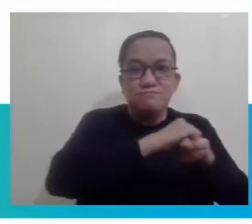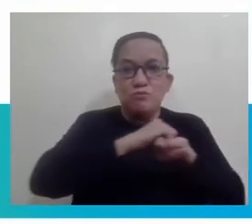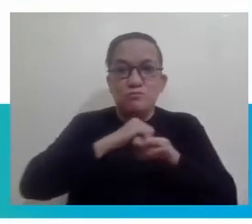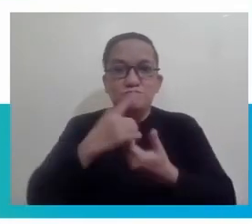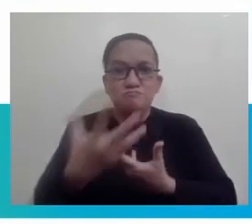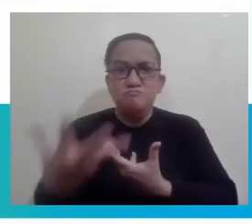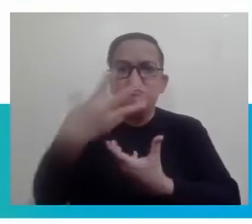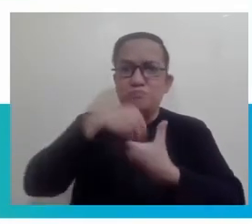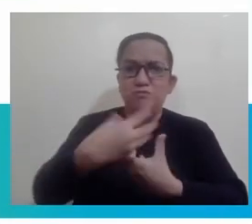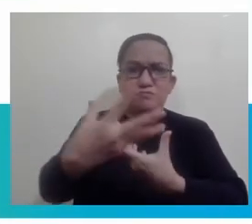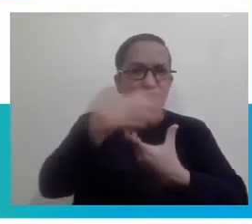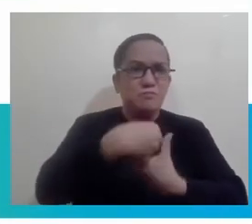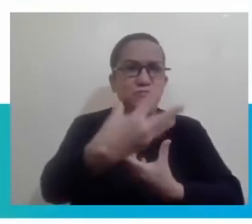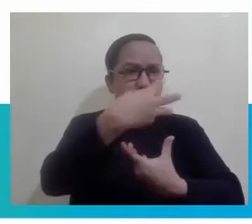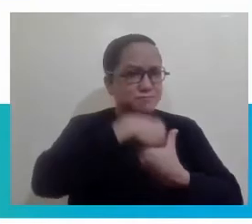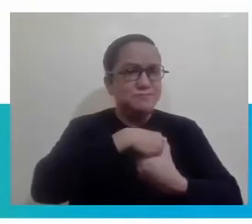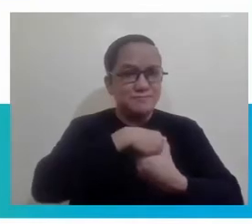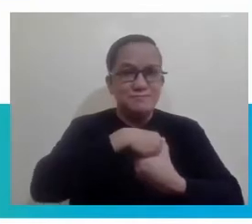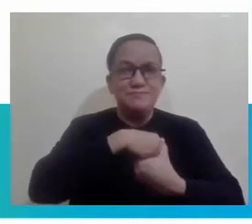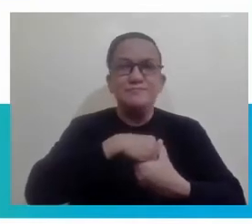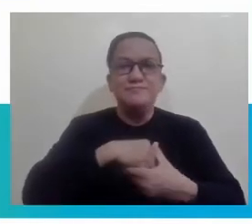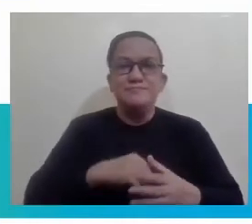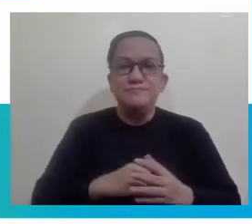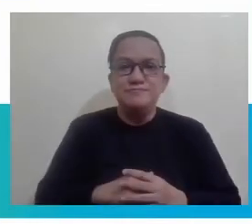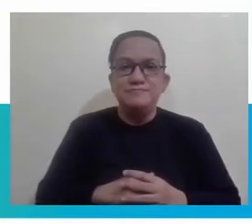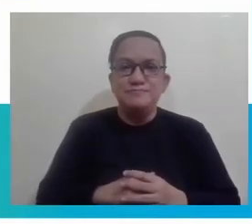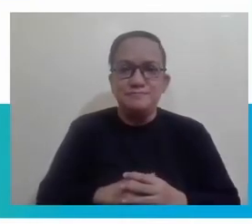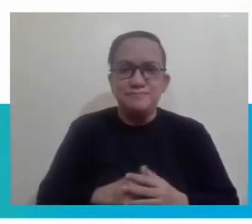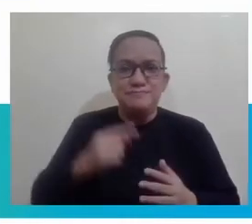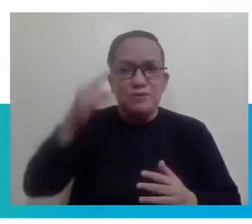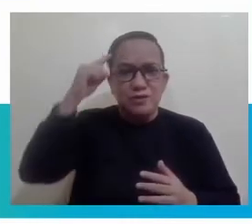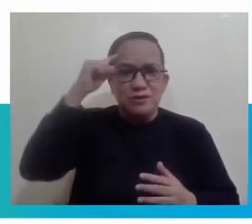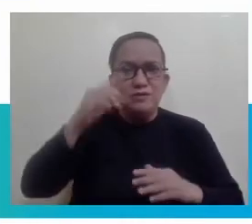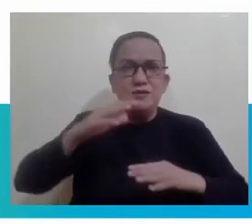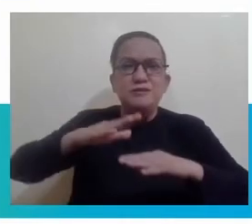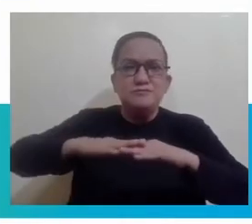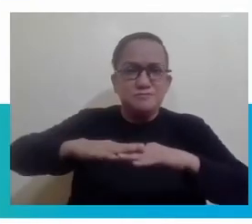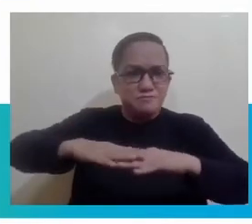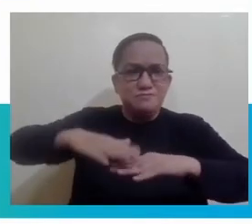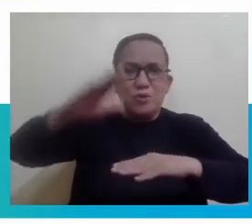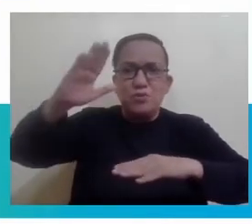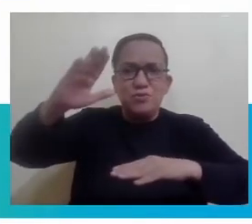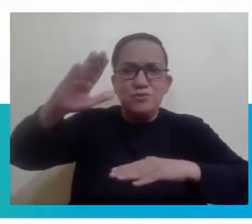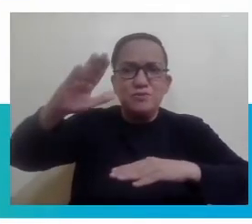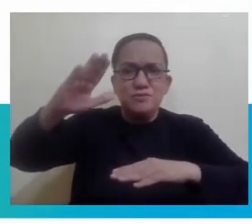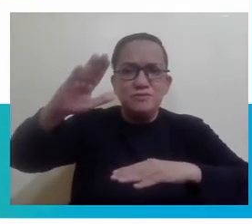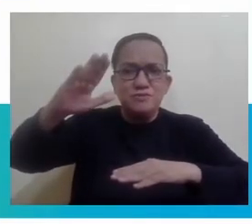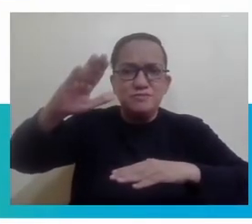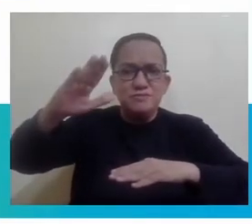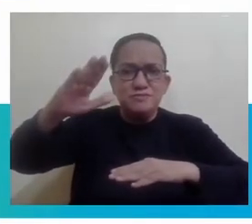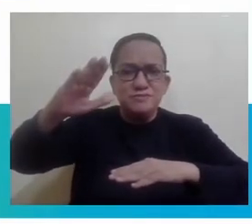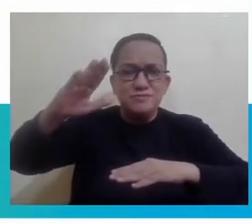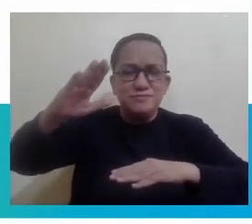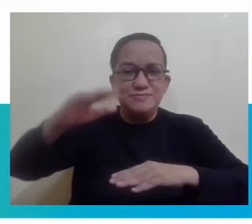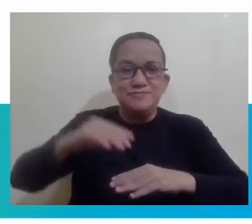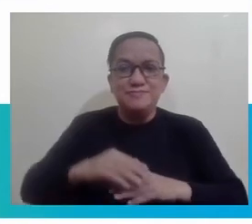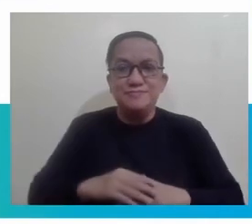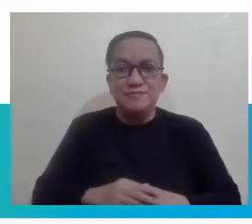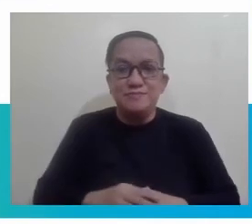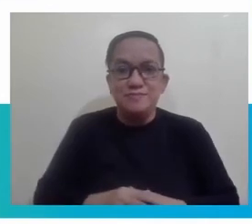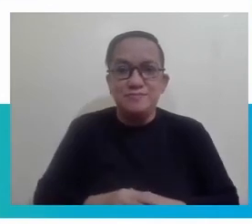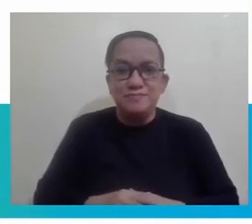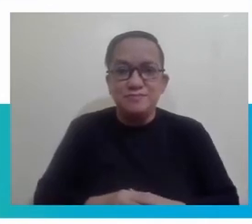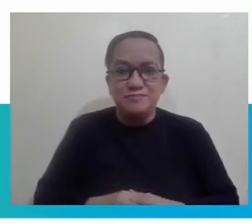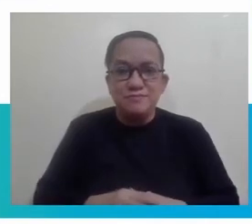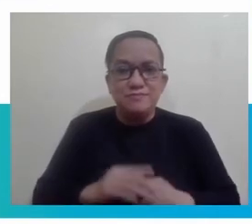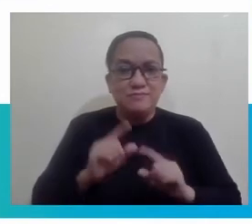Overall, I think we need to respond more effectively and efficiently to the large infrastructure needs that follow population and economic